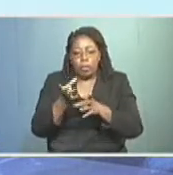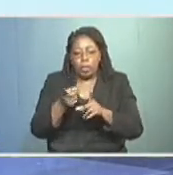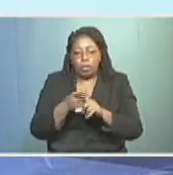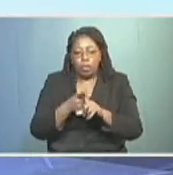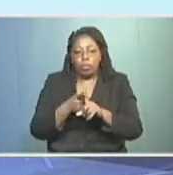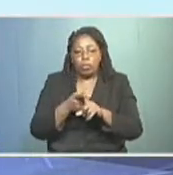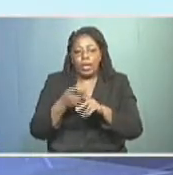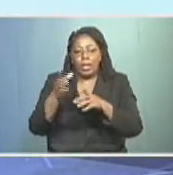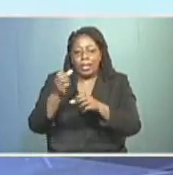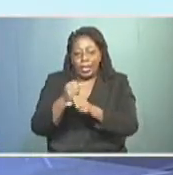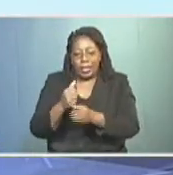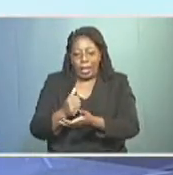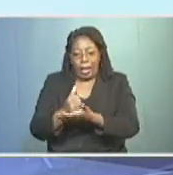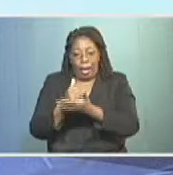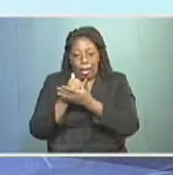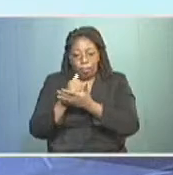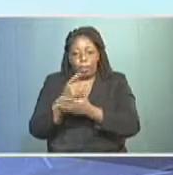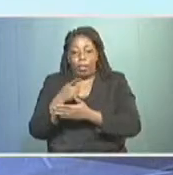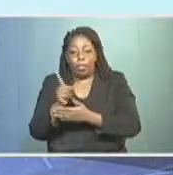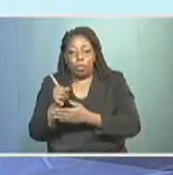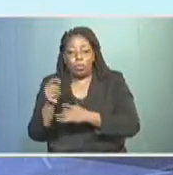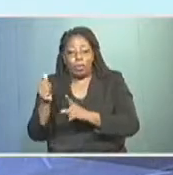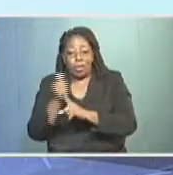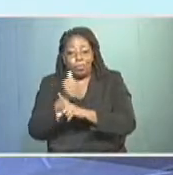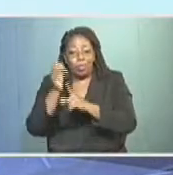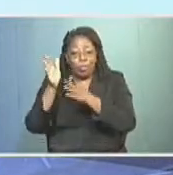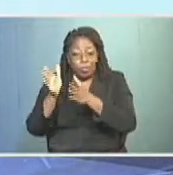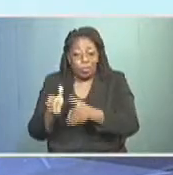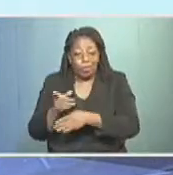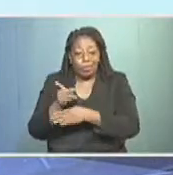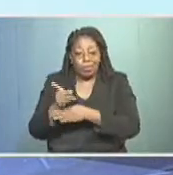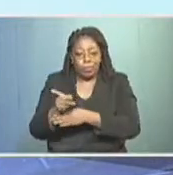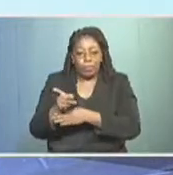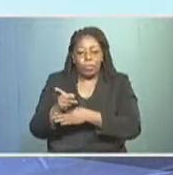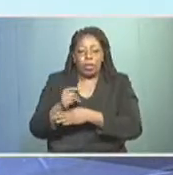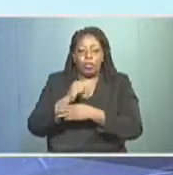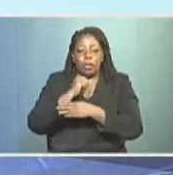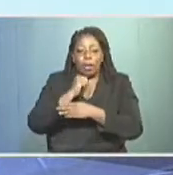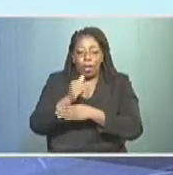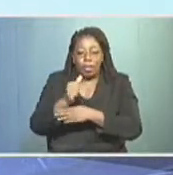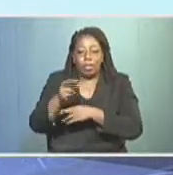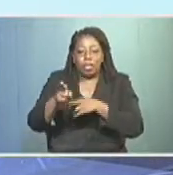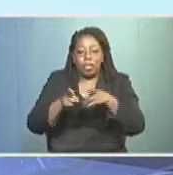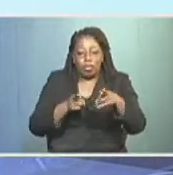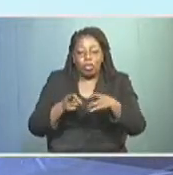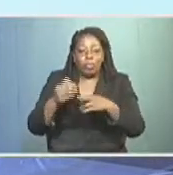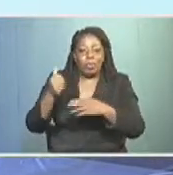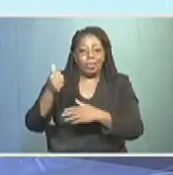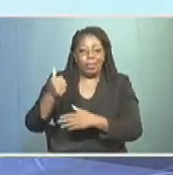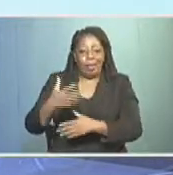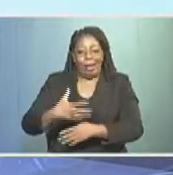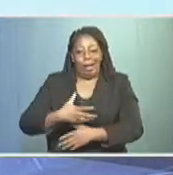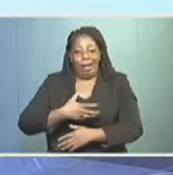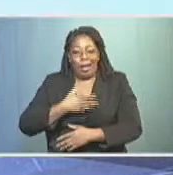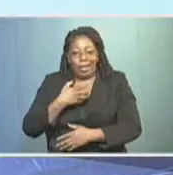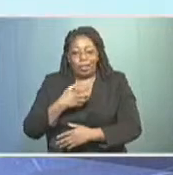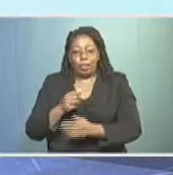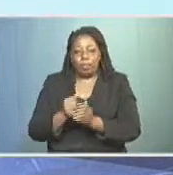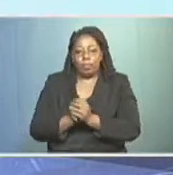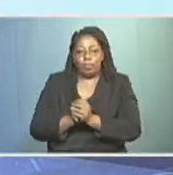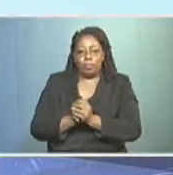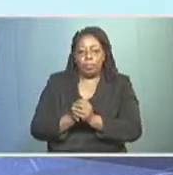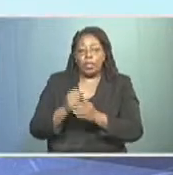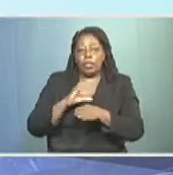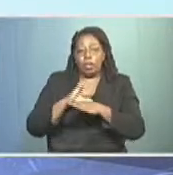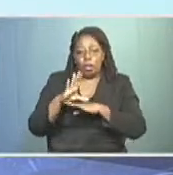seek help. As for the abusers and those prone to uncontrollable anger, the Christian Council pleads with them to peacefully walk